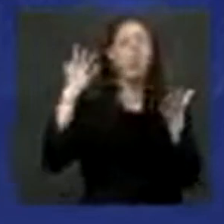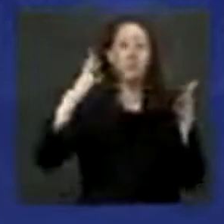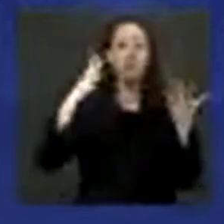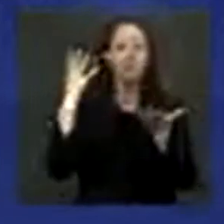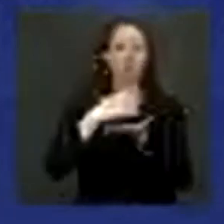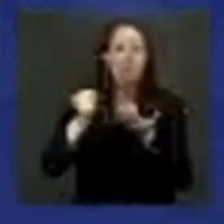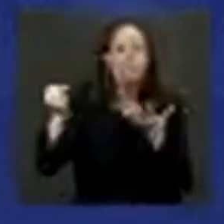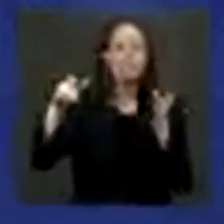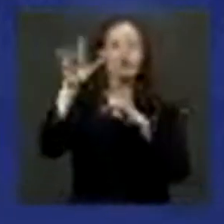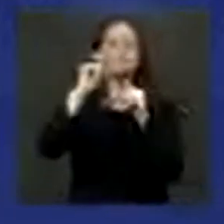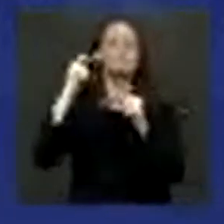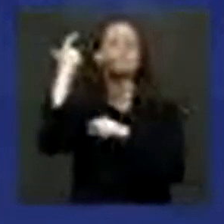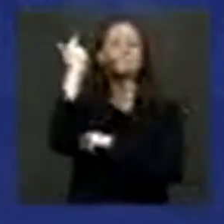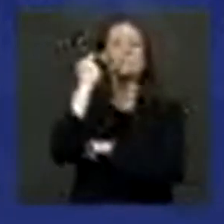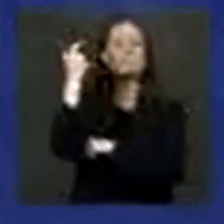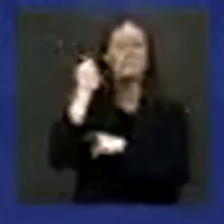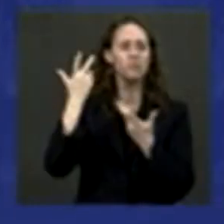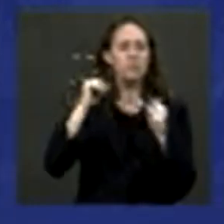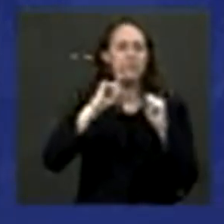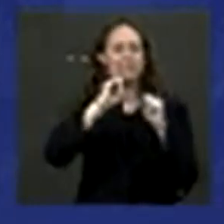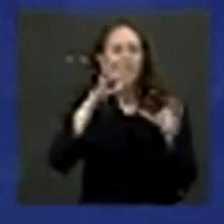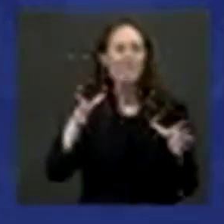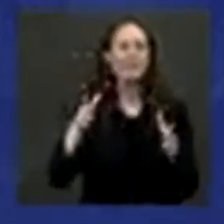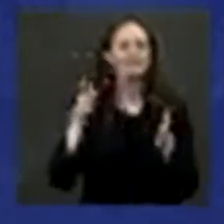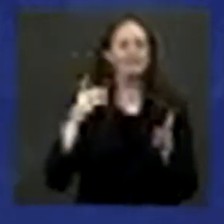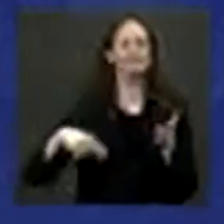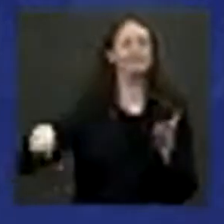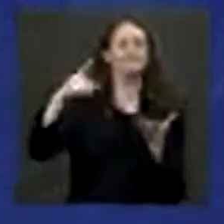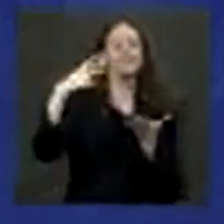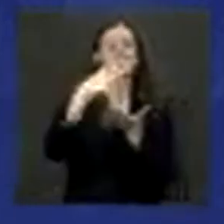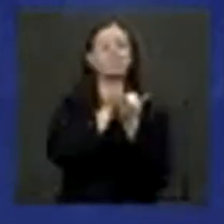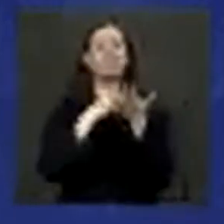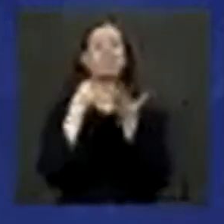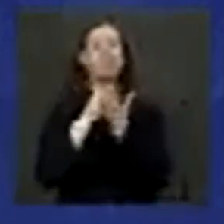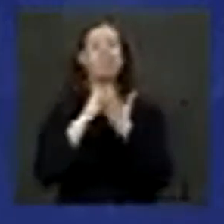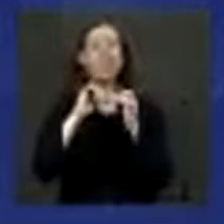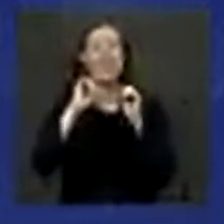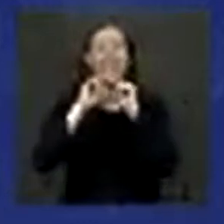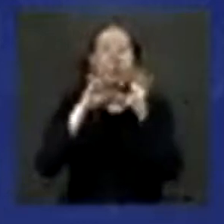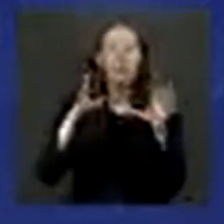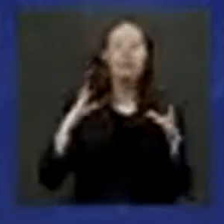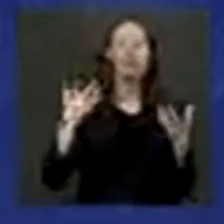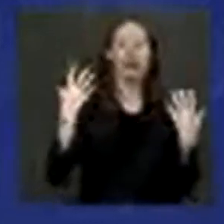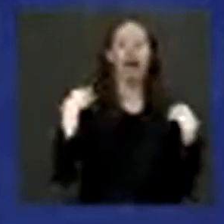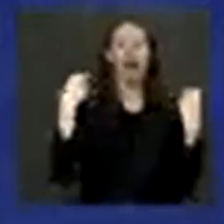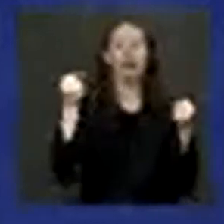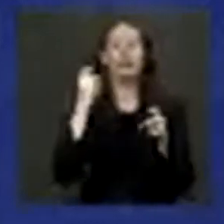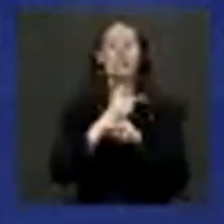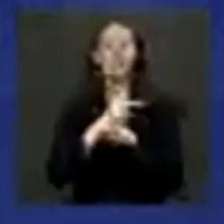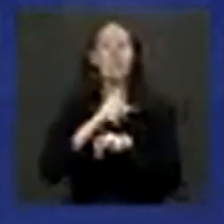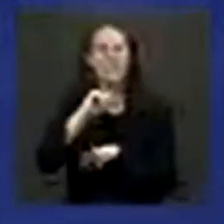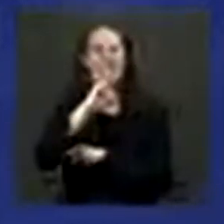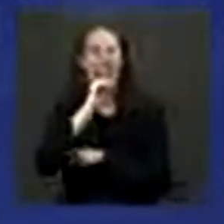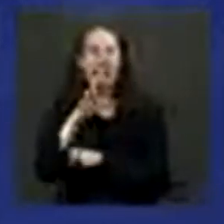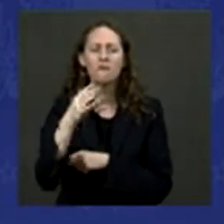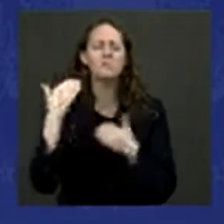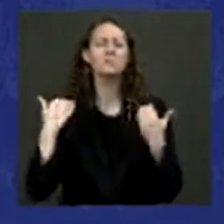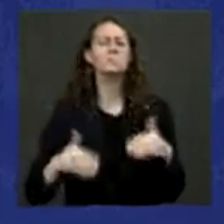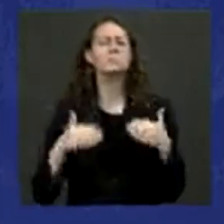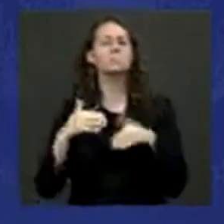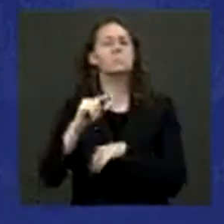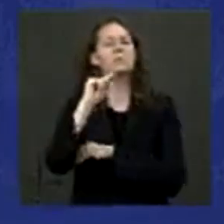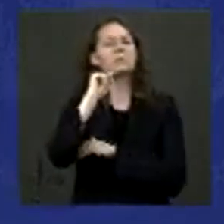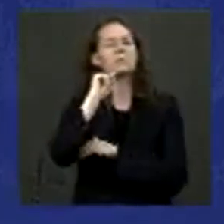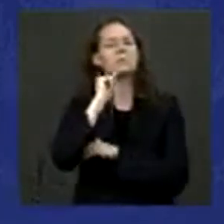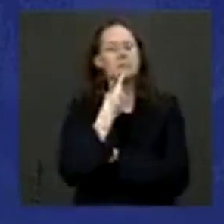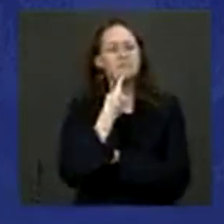service members, benefits for veterans, and so much more. A failure to raise the debt limit will call into question Congress's willingness